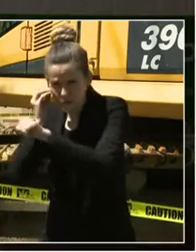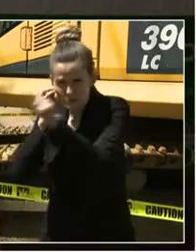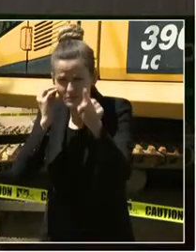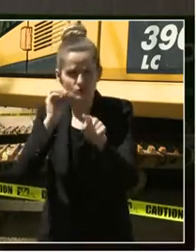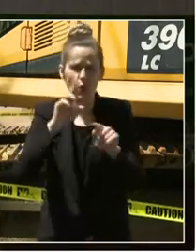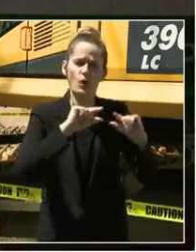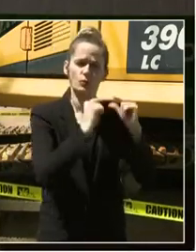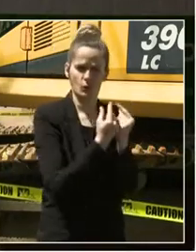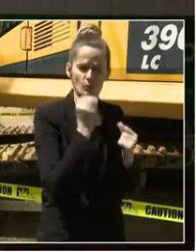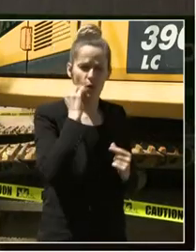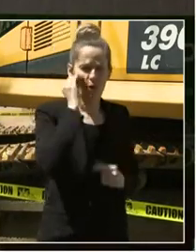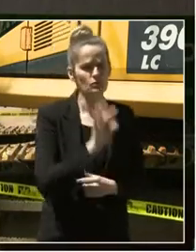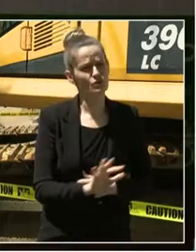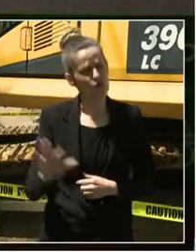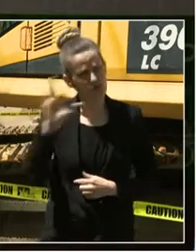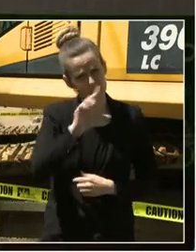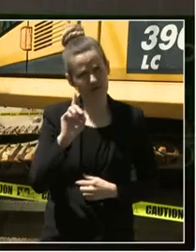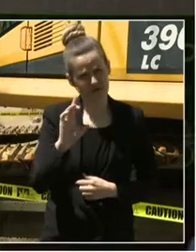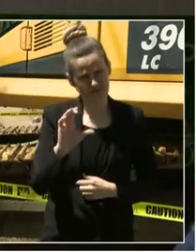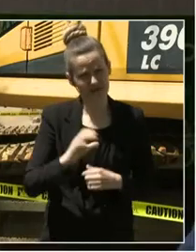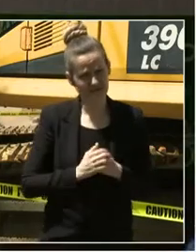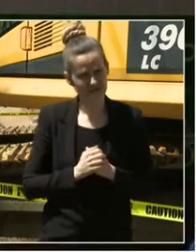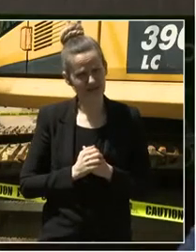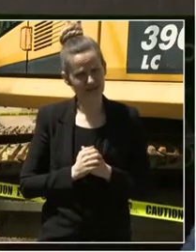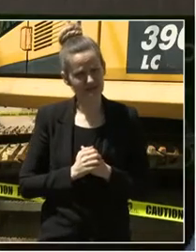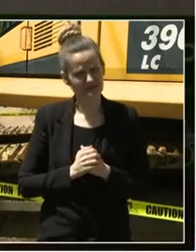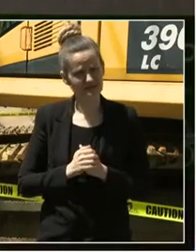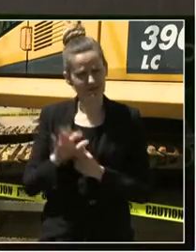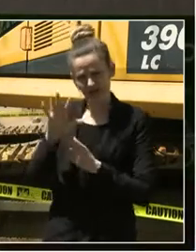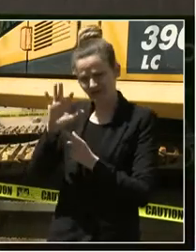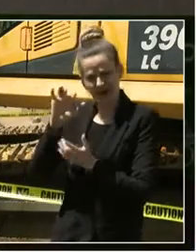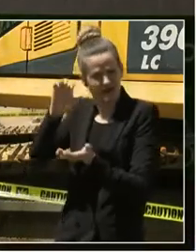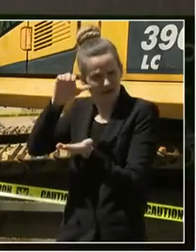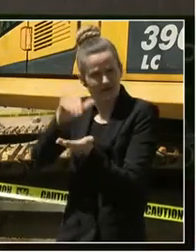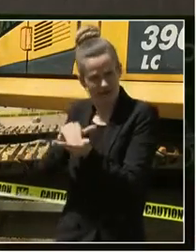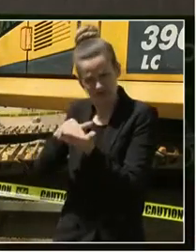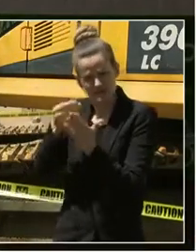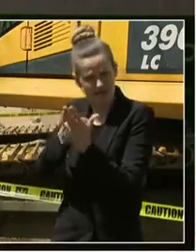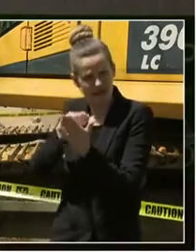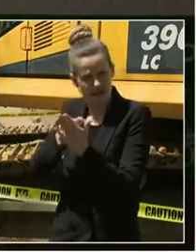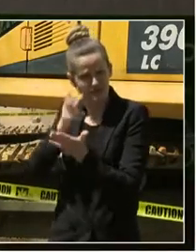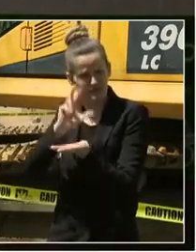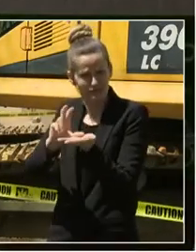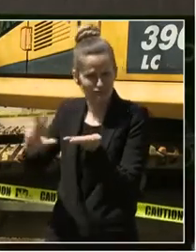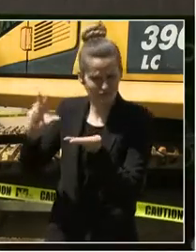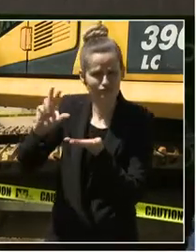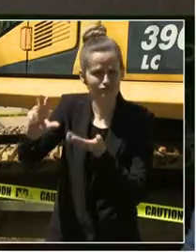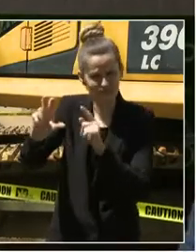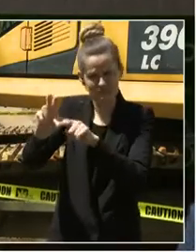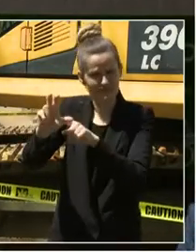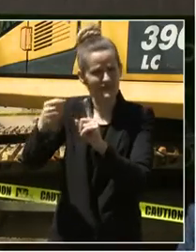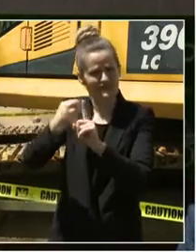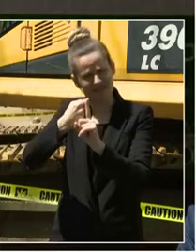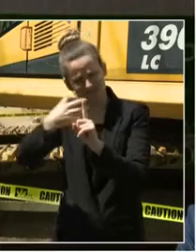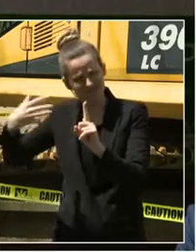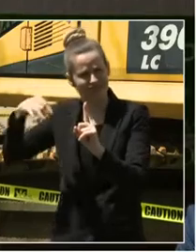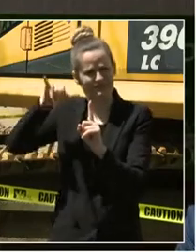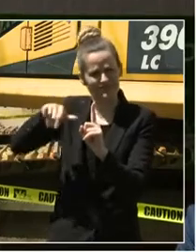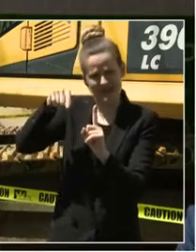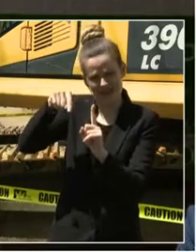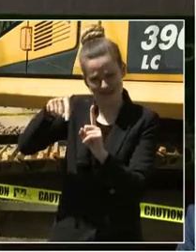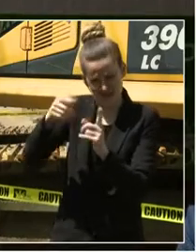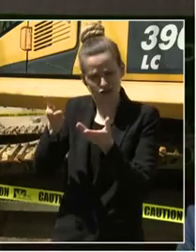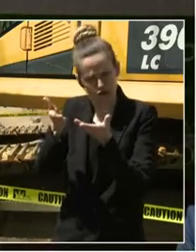Columbia, and $500,000 to expand the eligibility for those services that